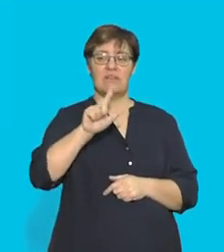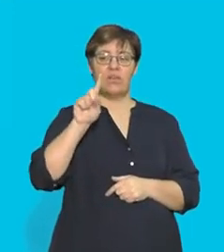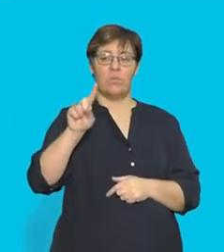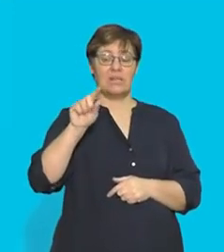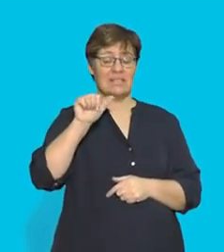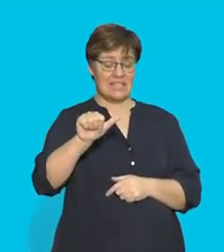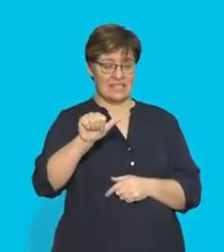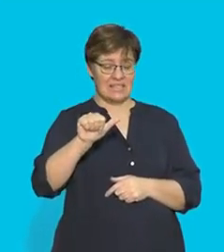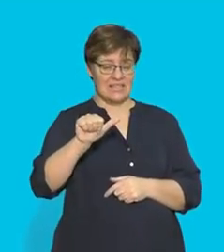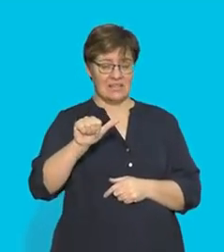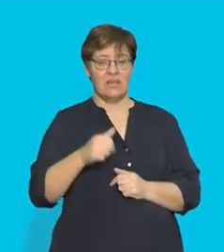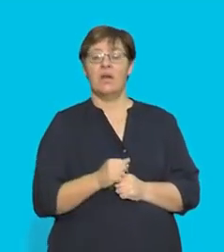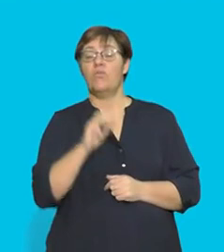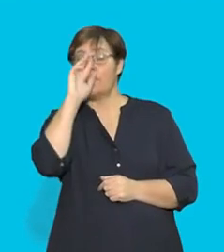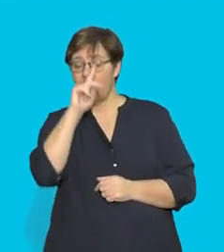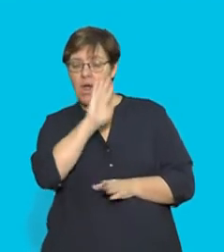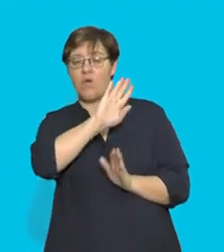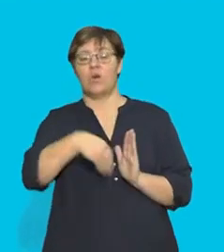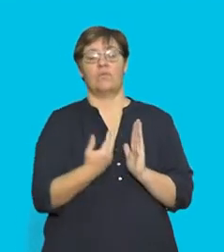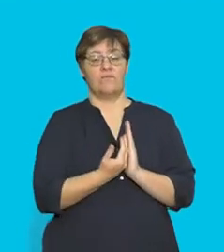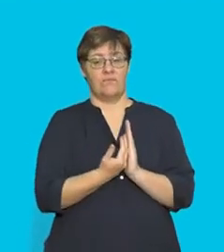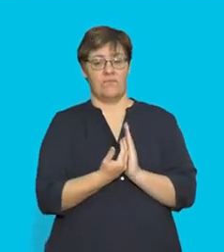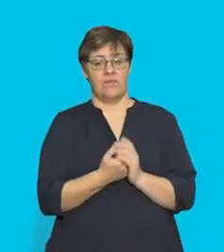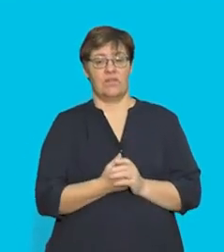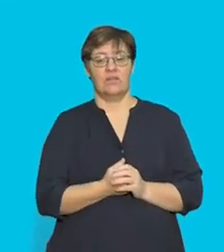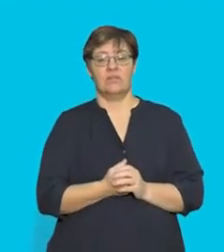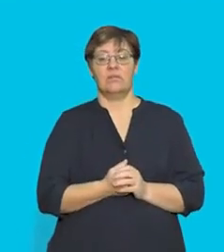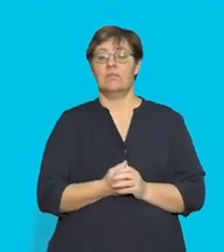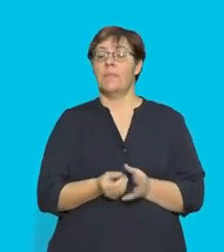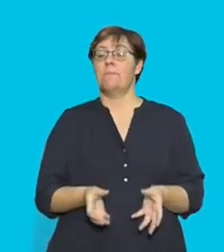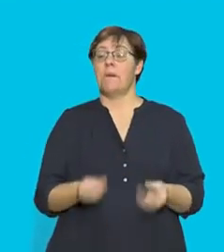130.7176. And remember, again, we've got to round this off. So we end up with